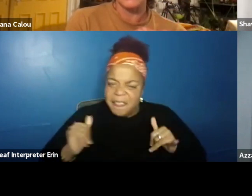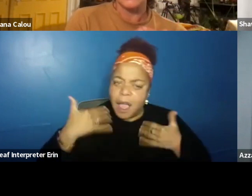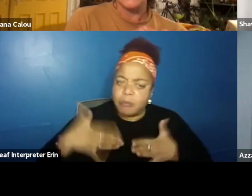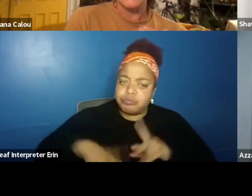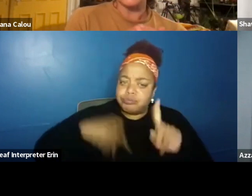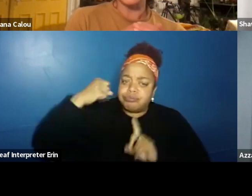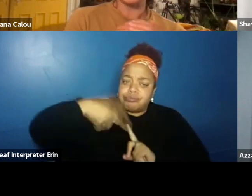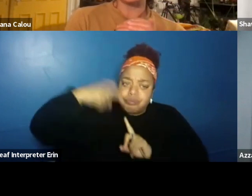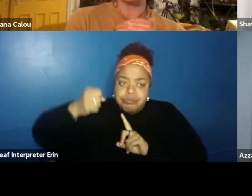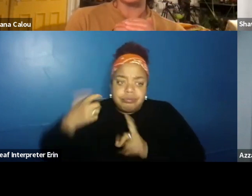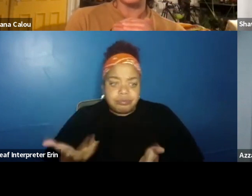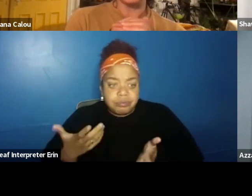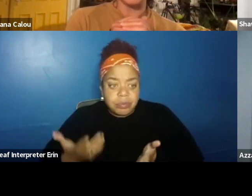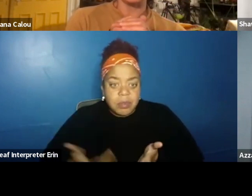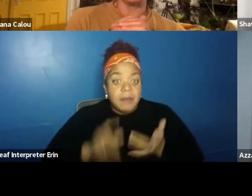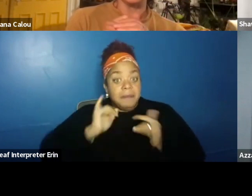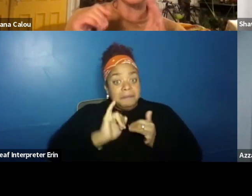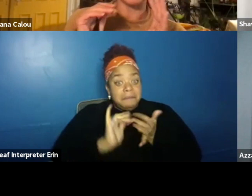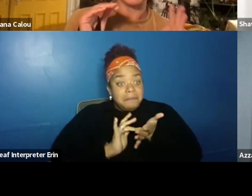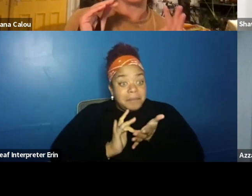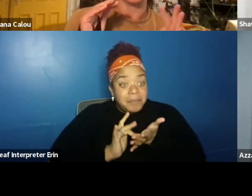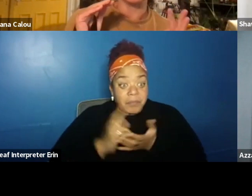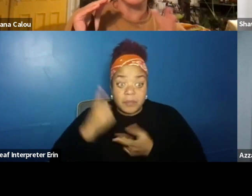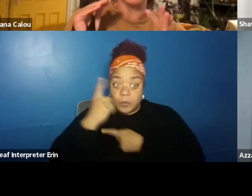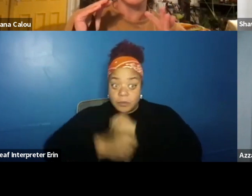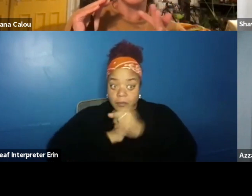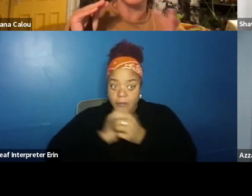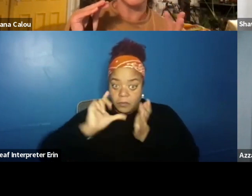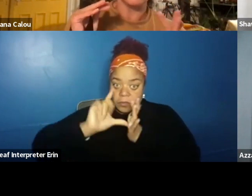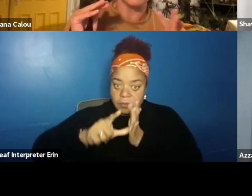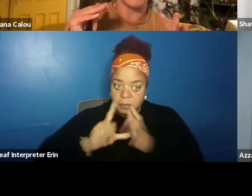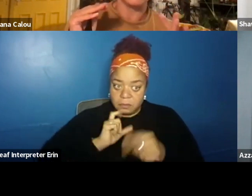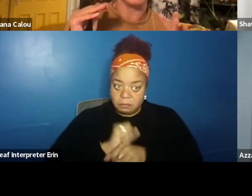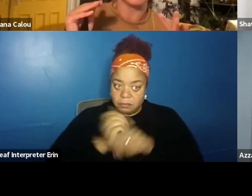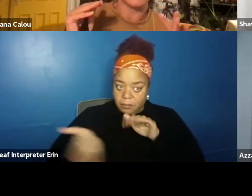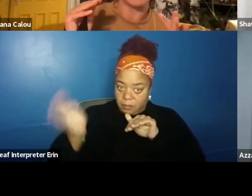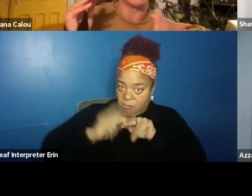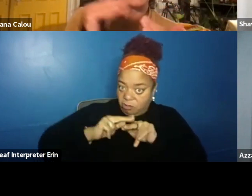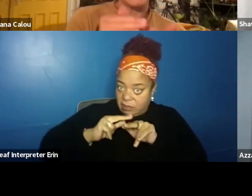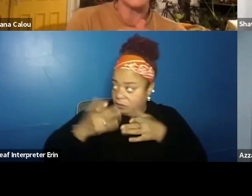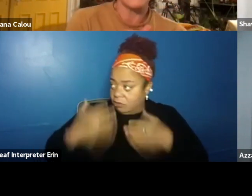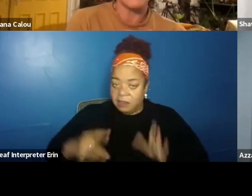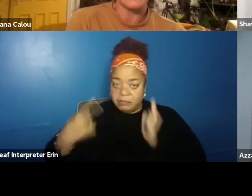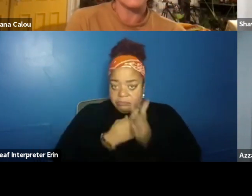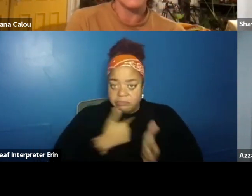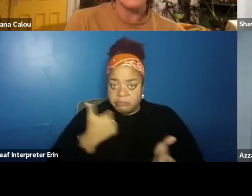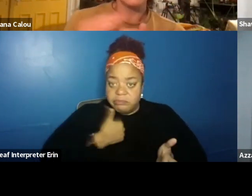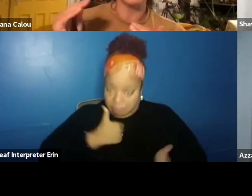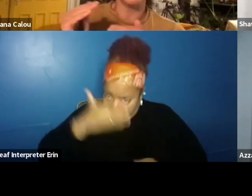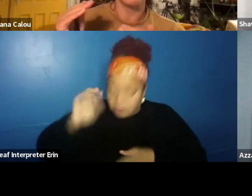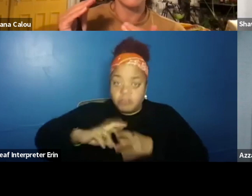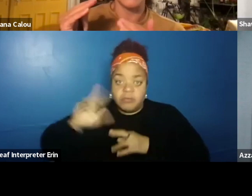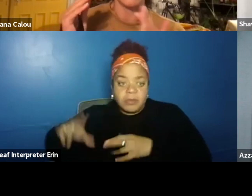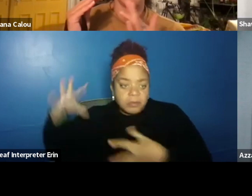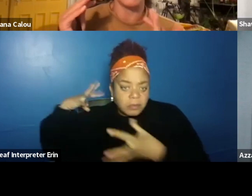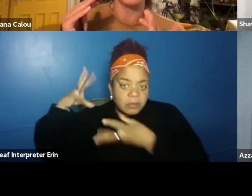post-discharge. So suicide prevention is not prevention. It's a patchwork of institutional responses that happen after the fact that